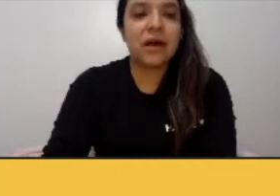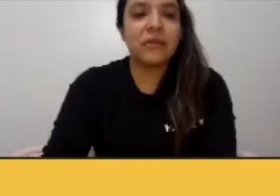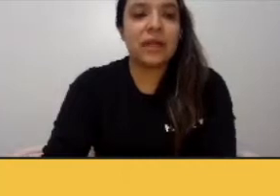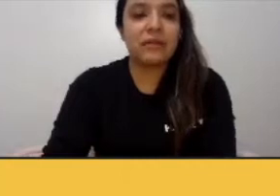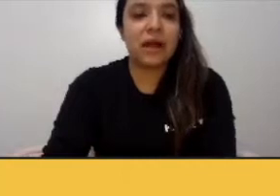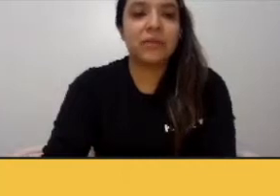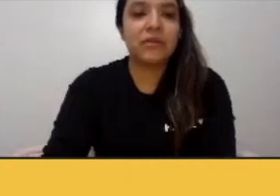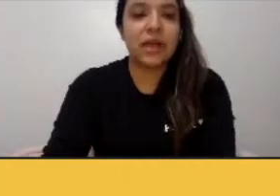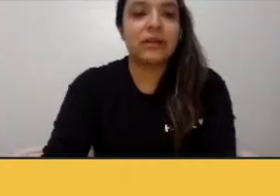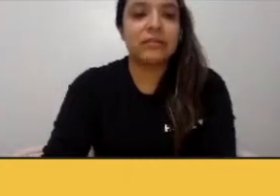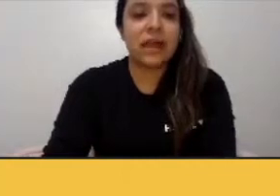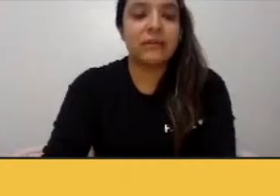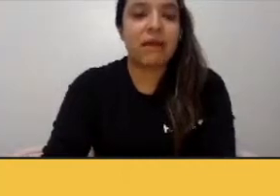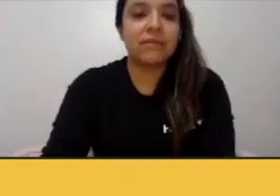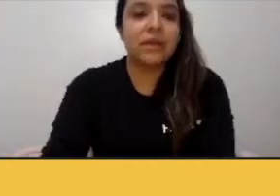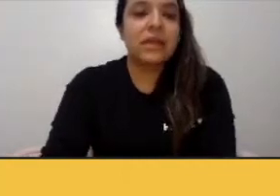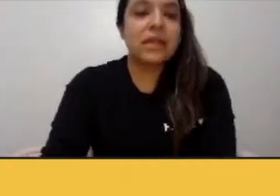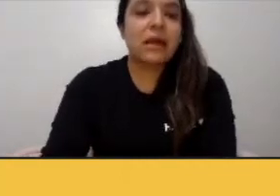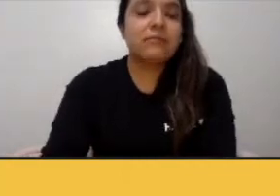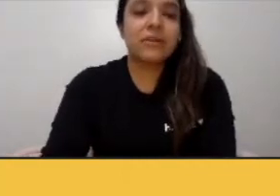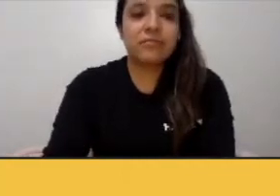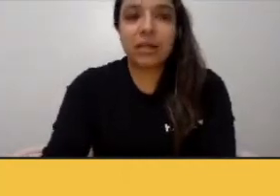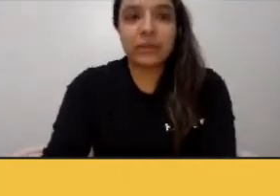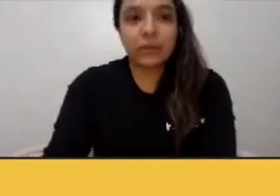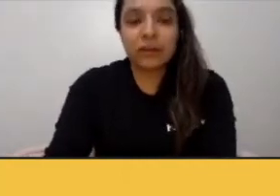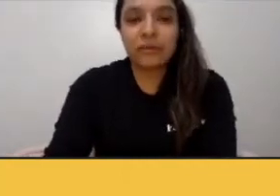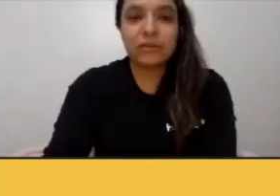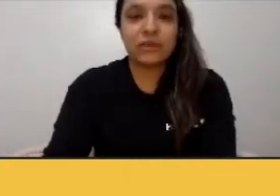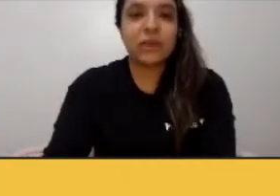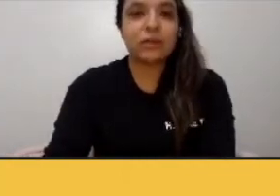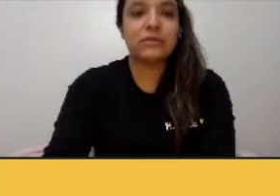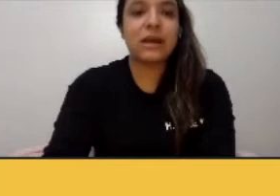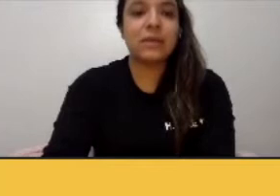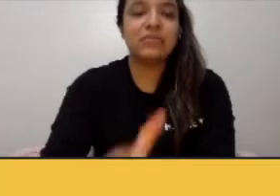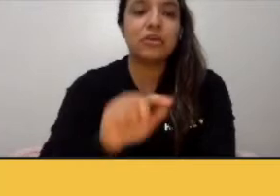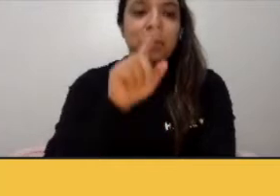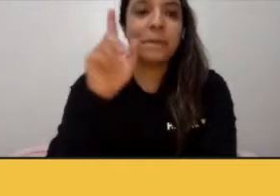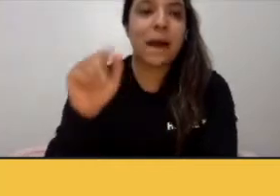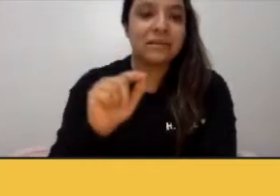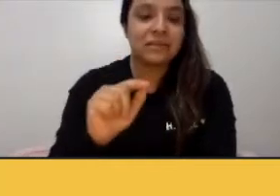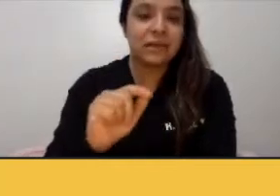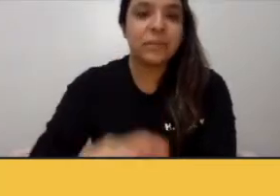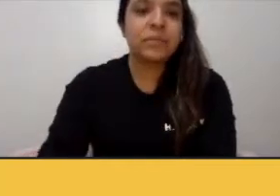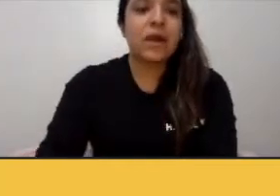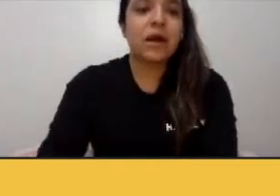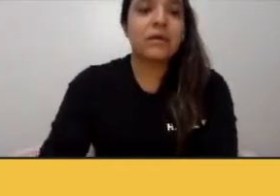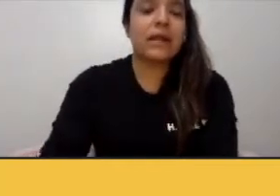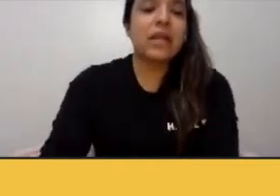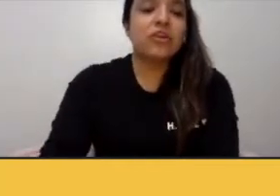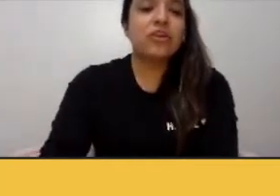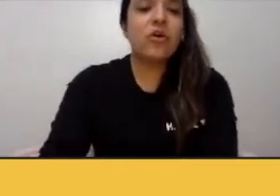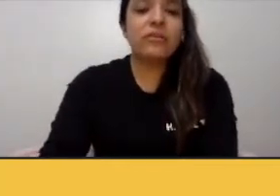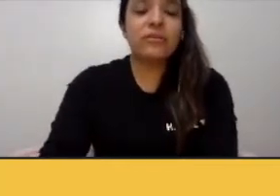has underlined her digraphs. Now, for the following words, when you see a glue sound, make sure you box it. All